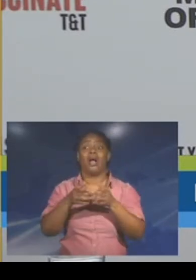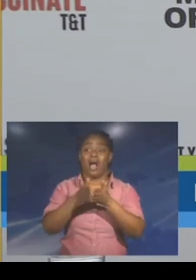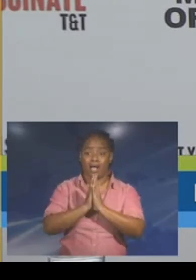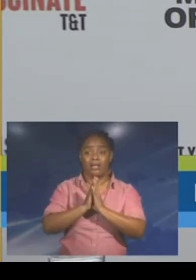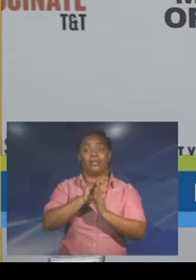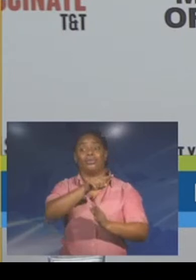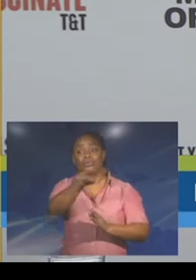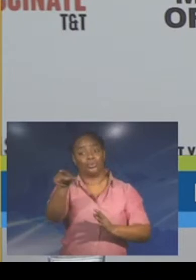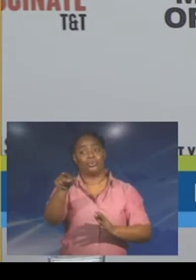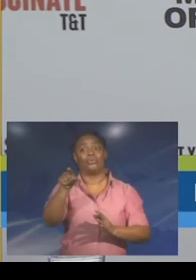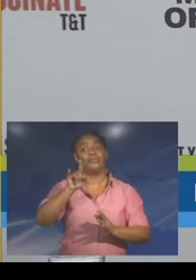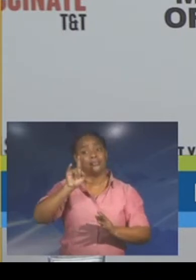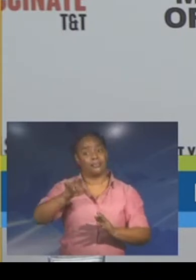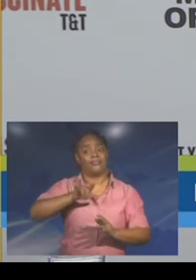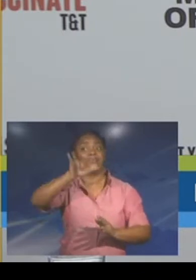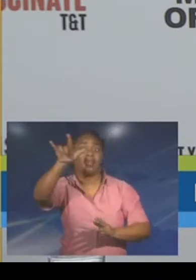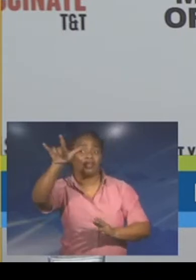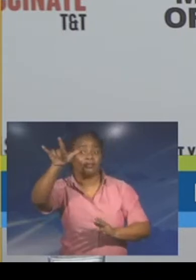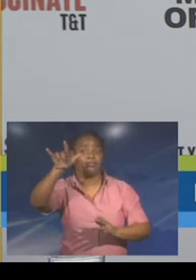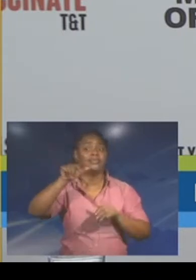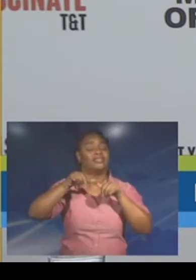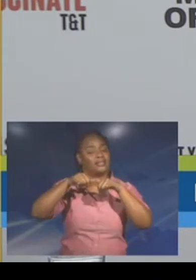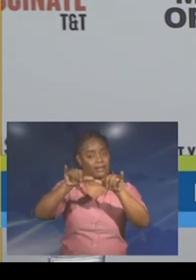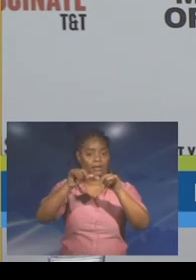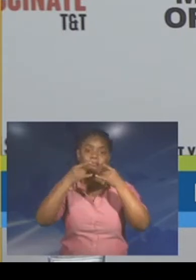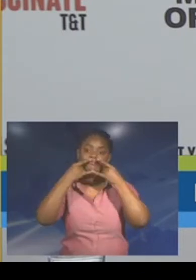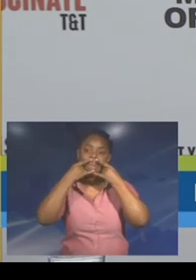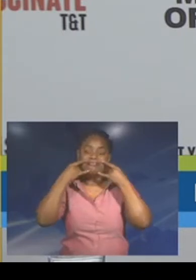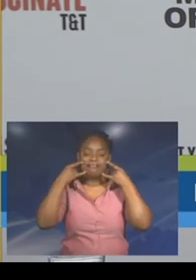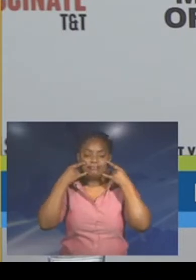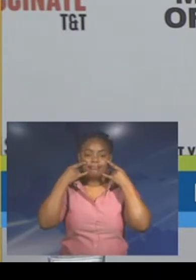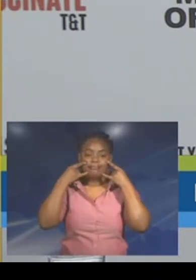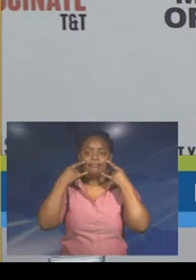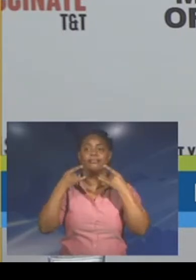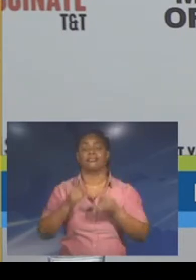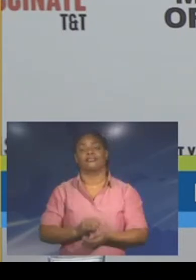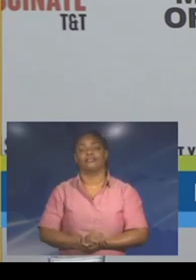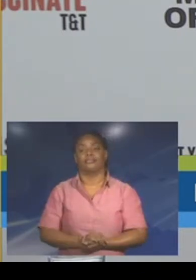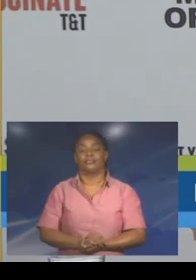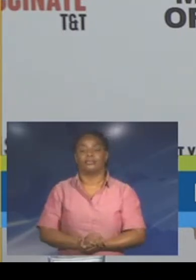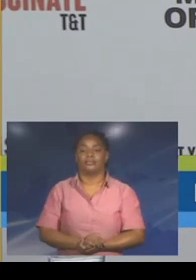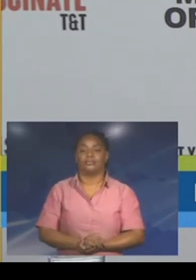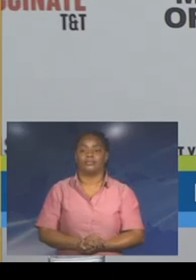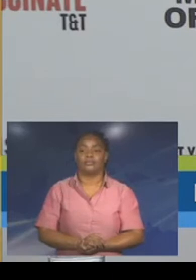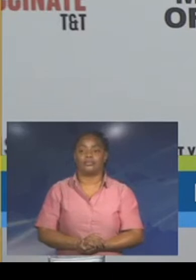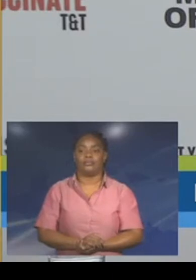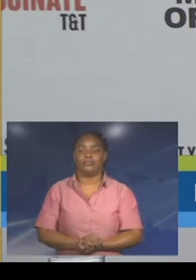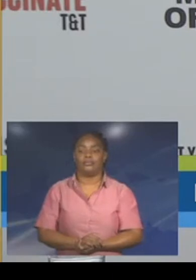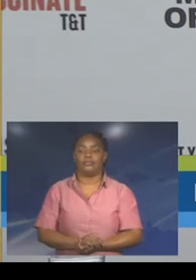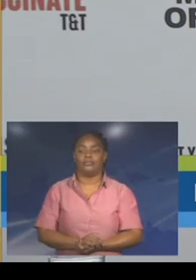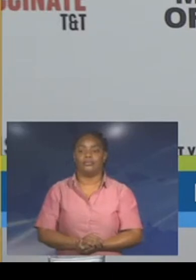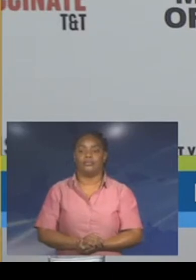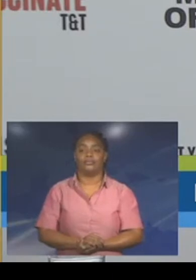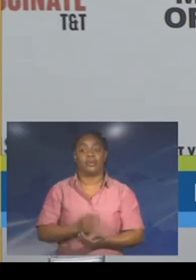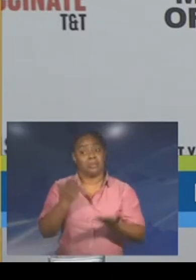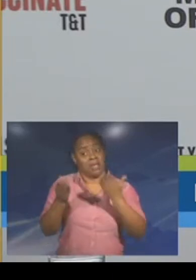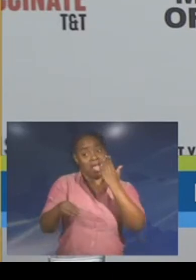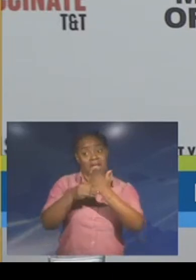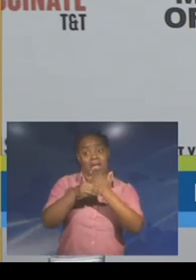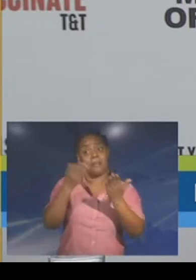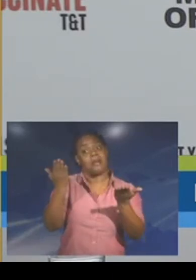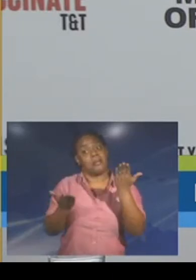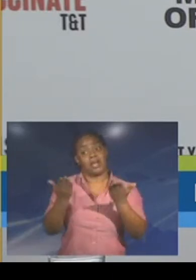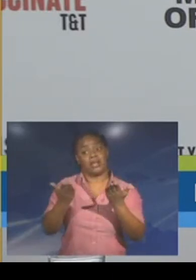that masking still continue there. Let's say religious services. You may want to